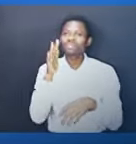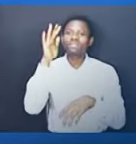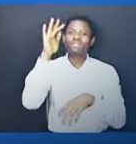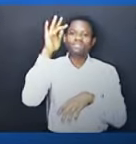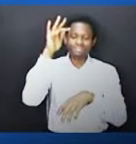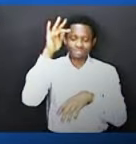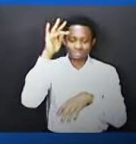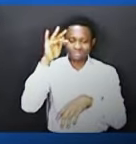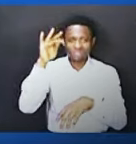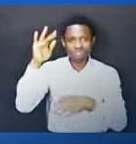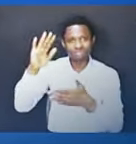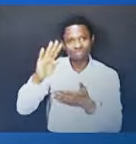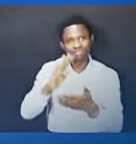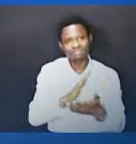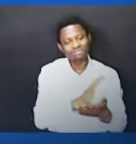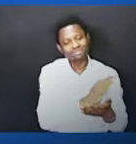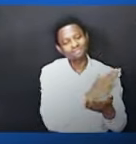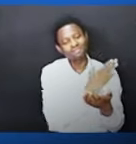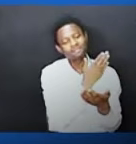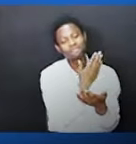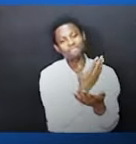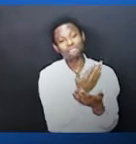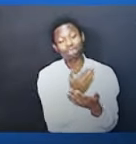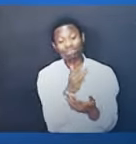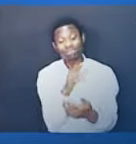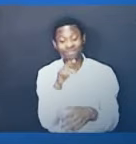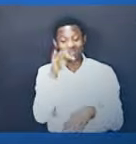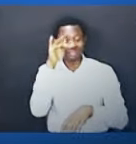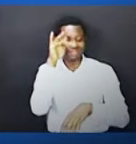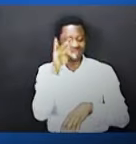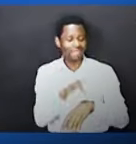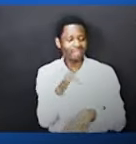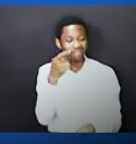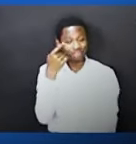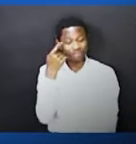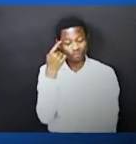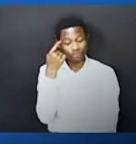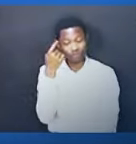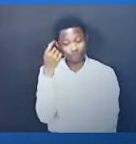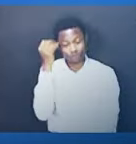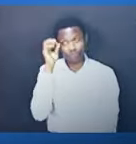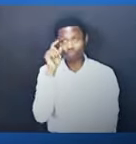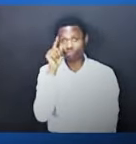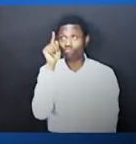Touch of you can change my